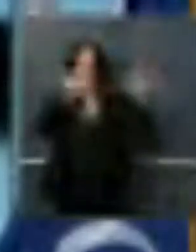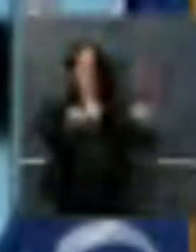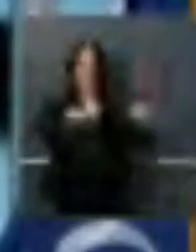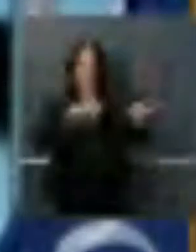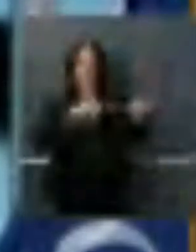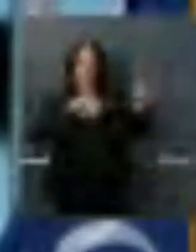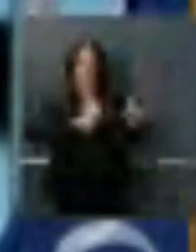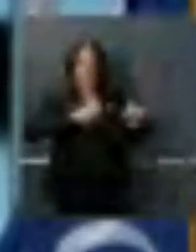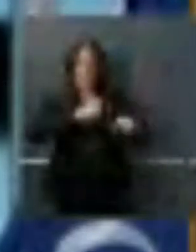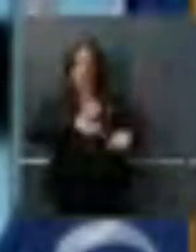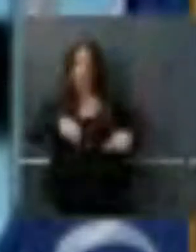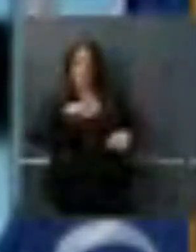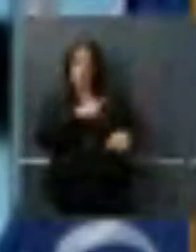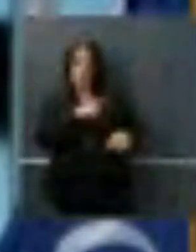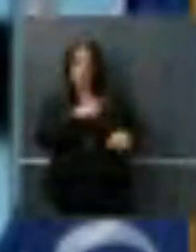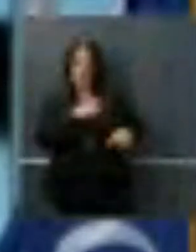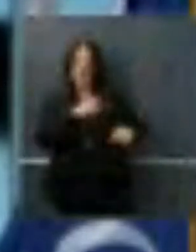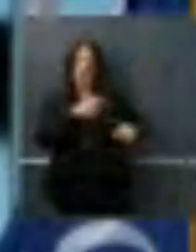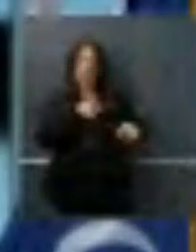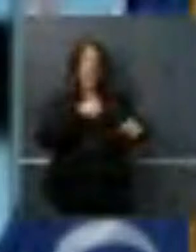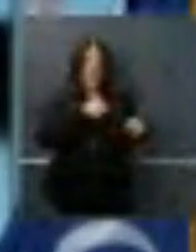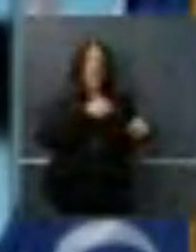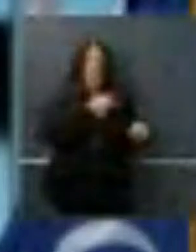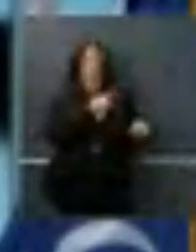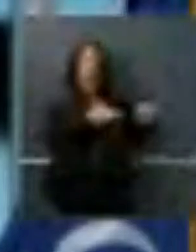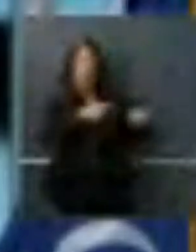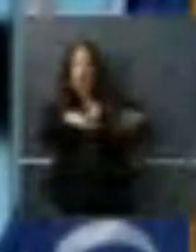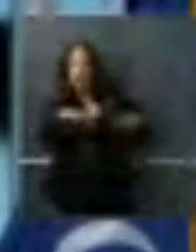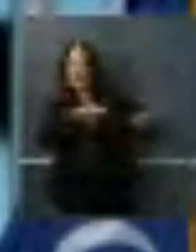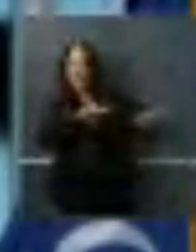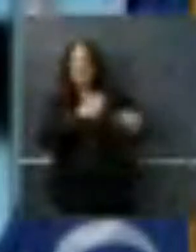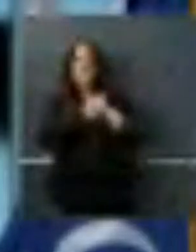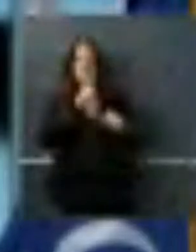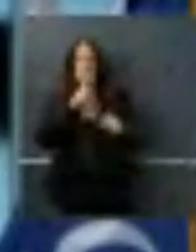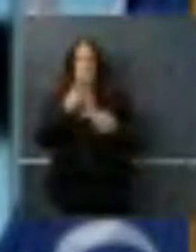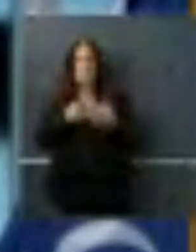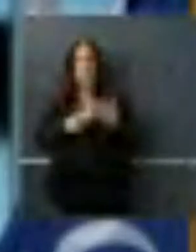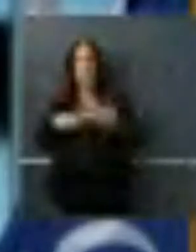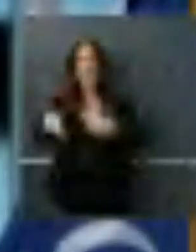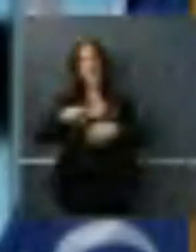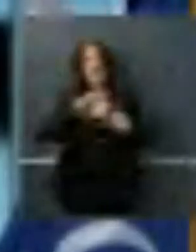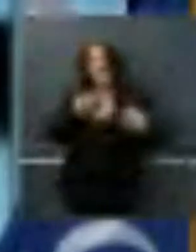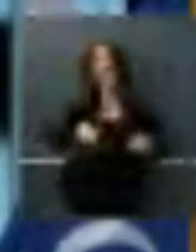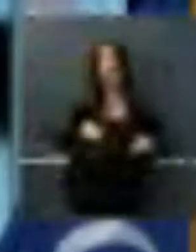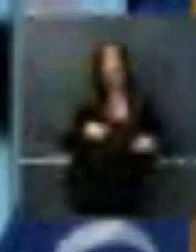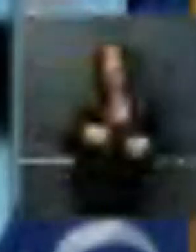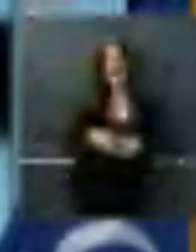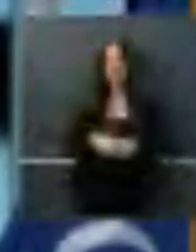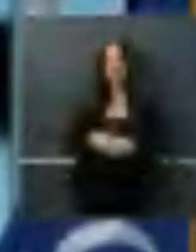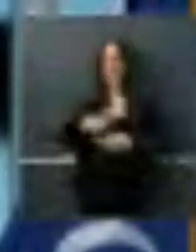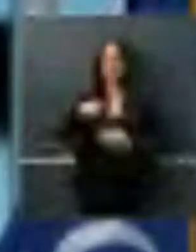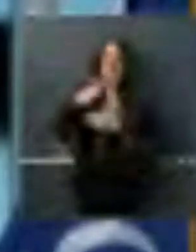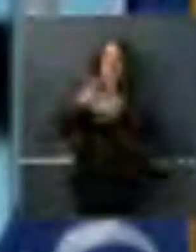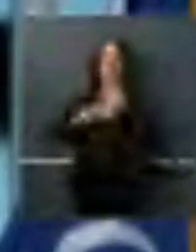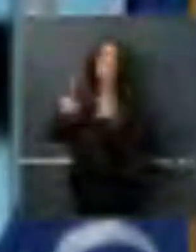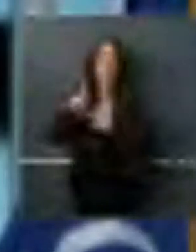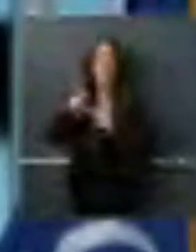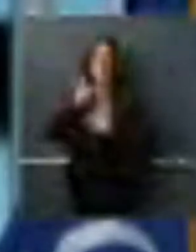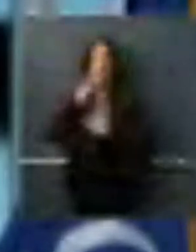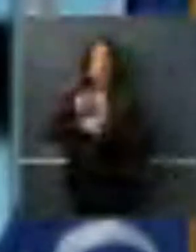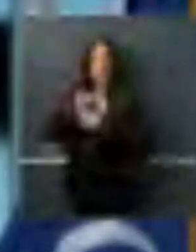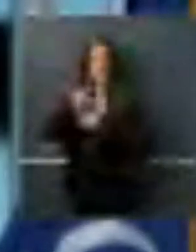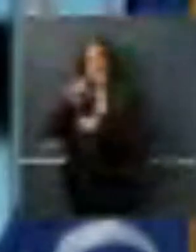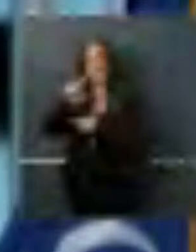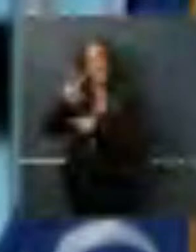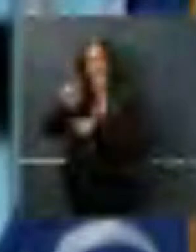have individuals that work as LVNs at SNFs. Young individual may not have any